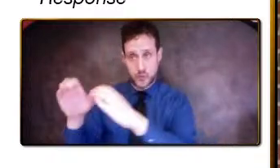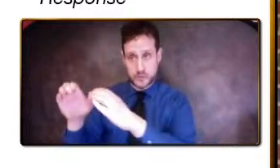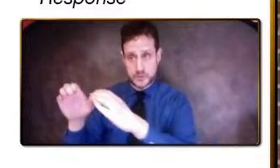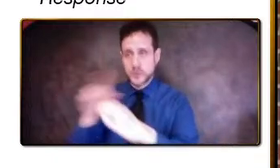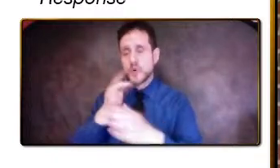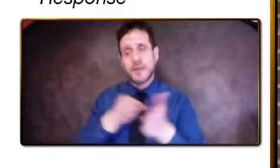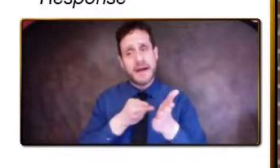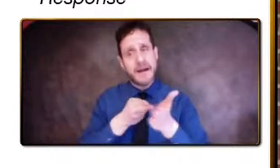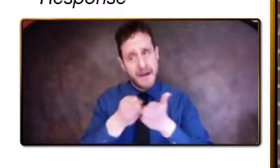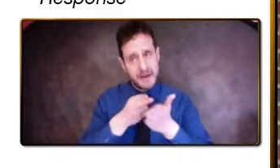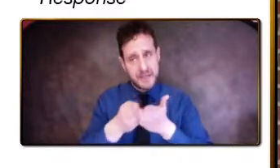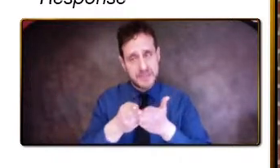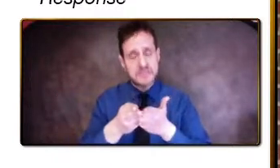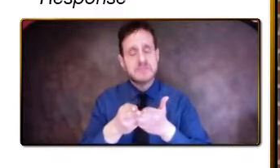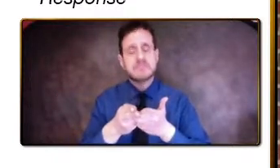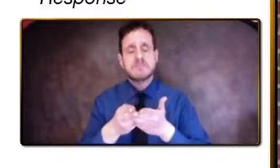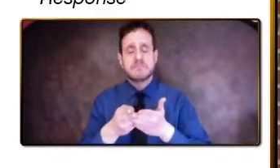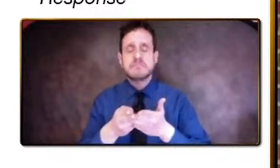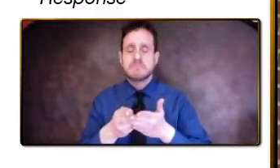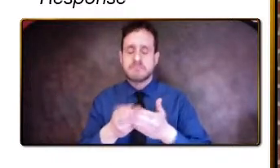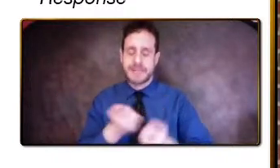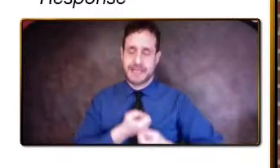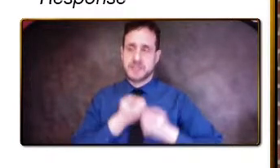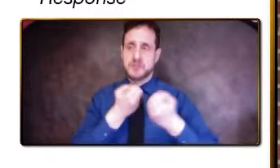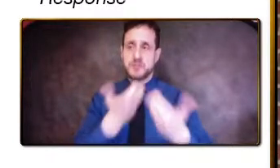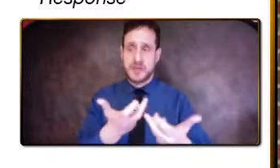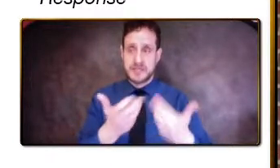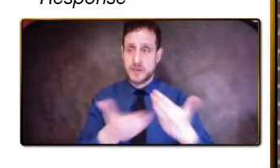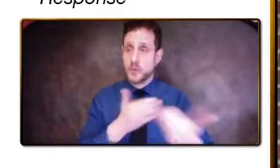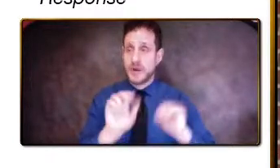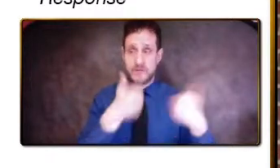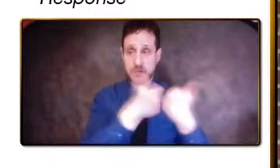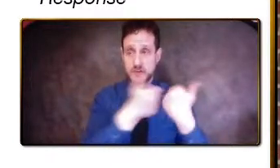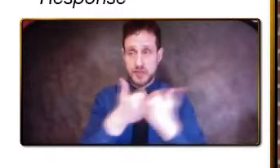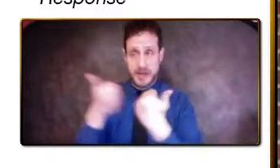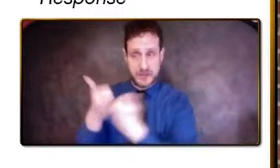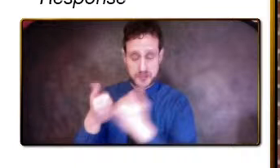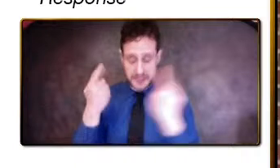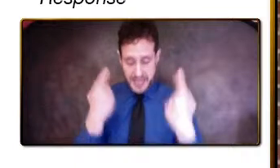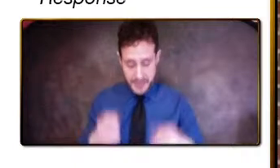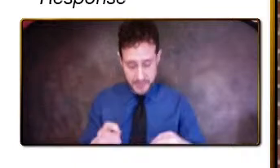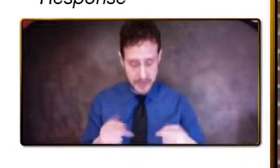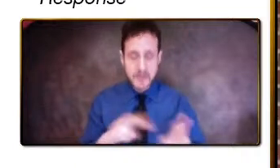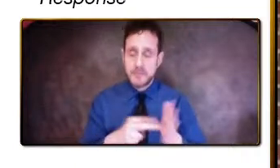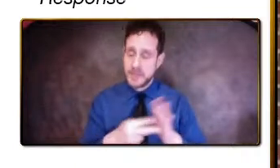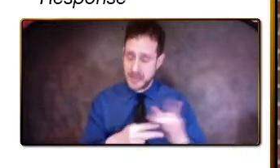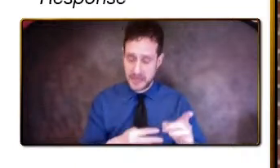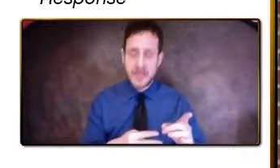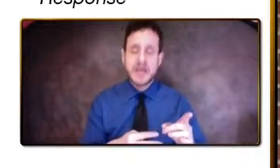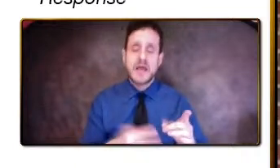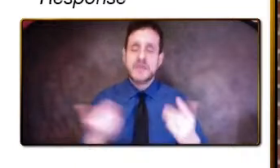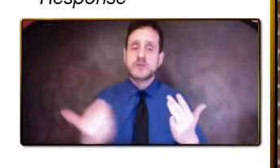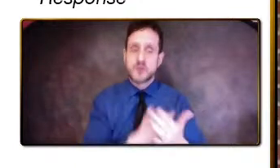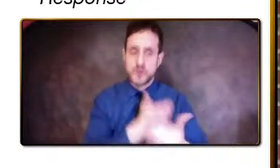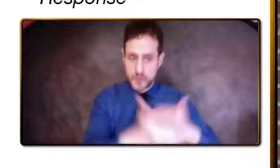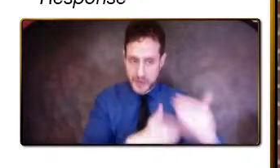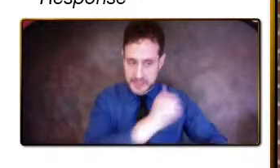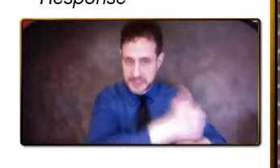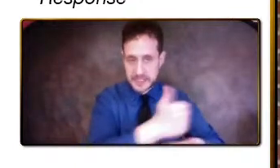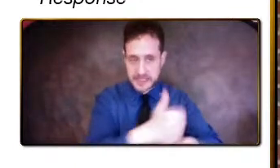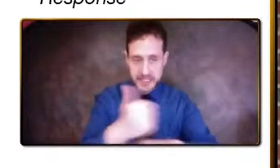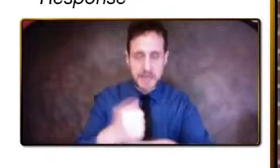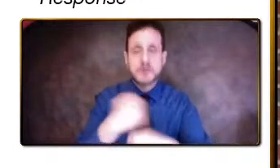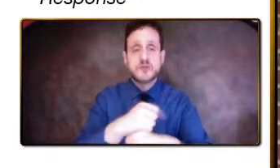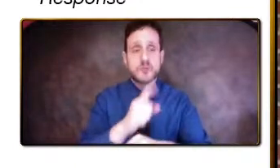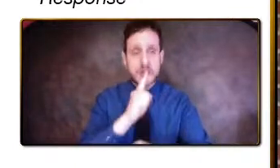and sharing whatever challenges may have led to that. I know as a result of that, there are new processes in place to